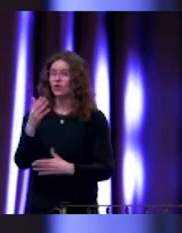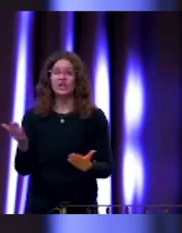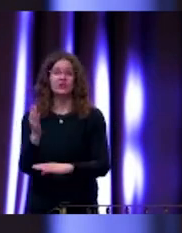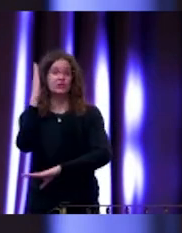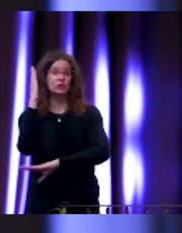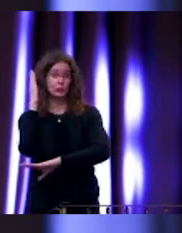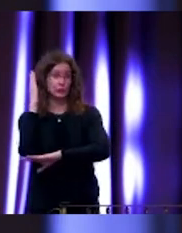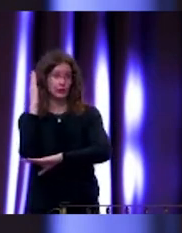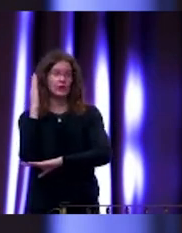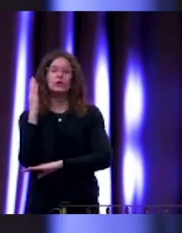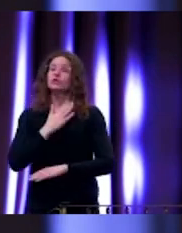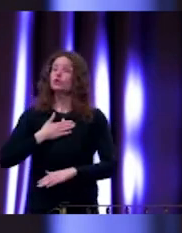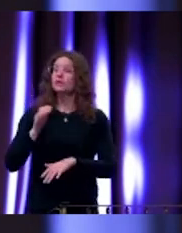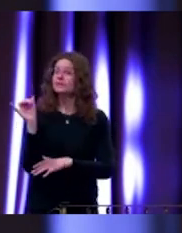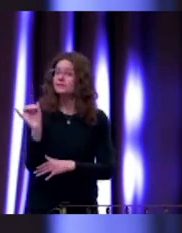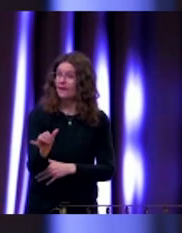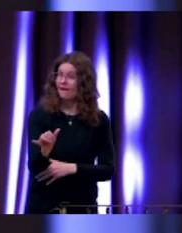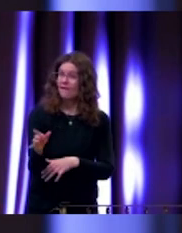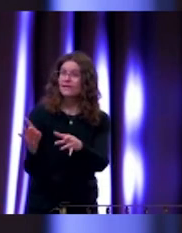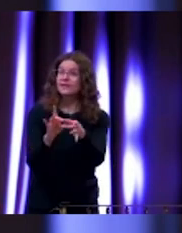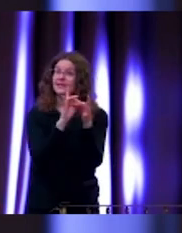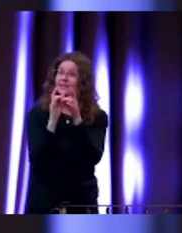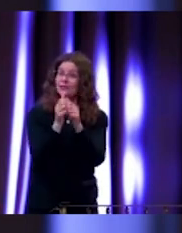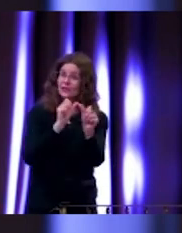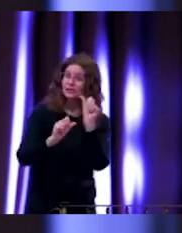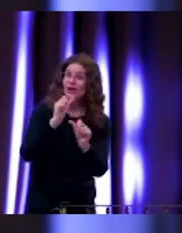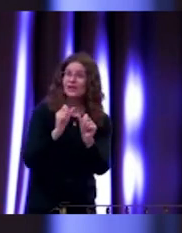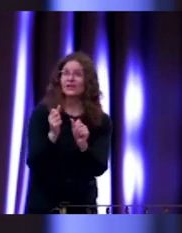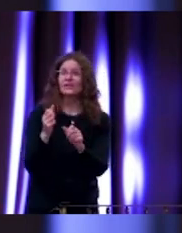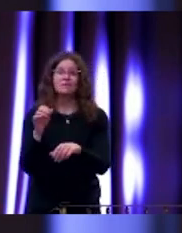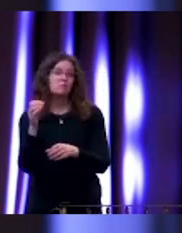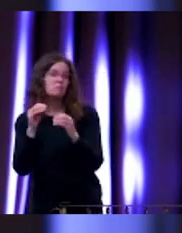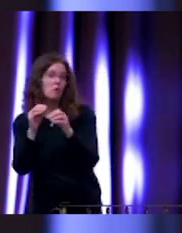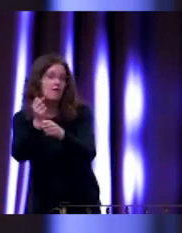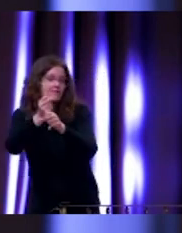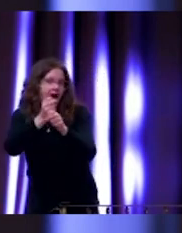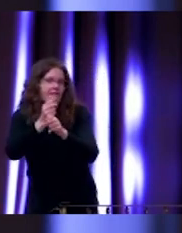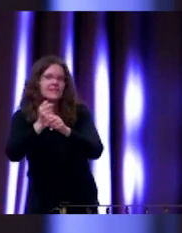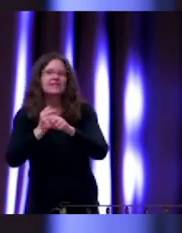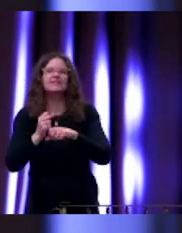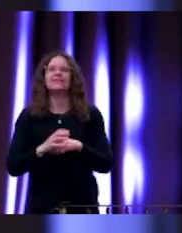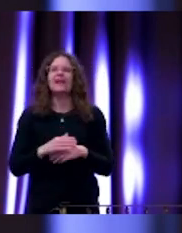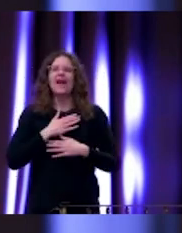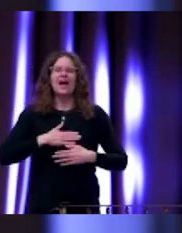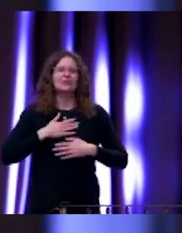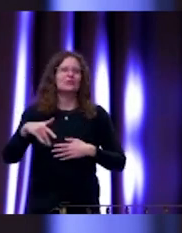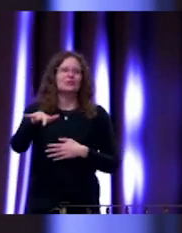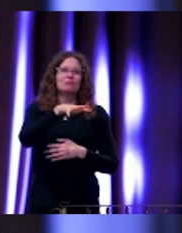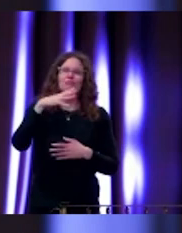stick around, connect with each other, have another cup of coffee, and enjoy this beautiful space. As you